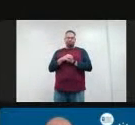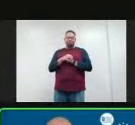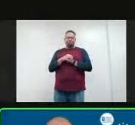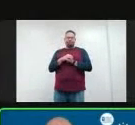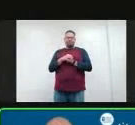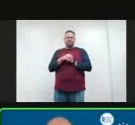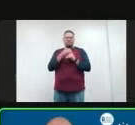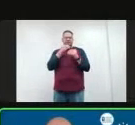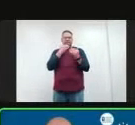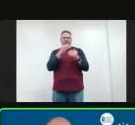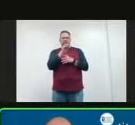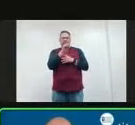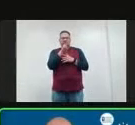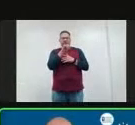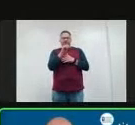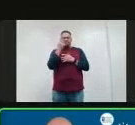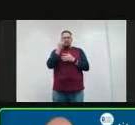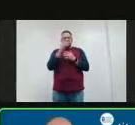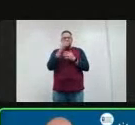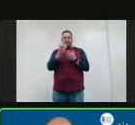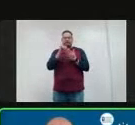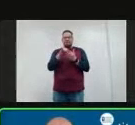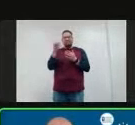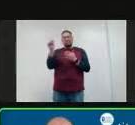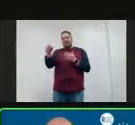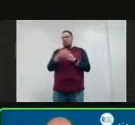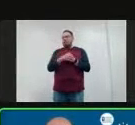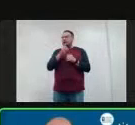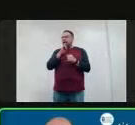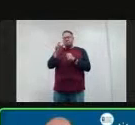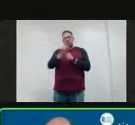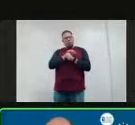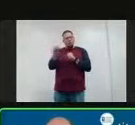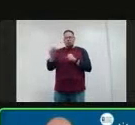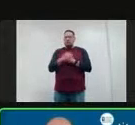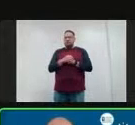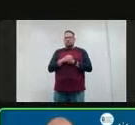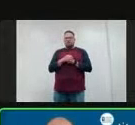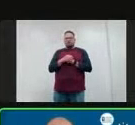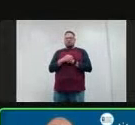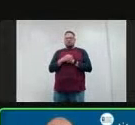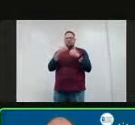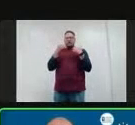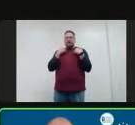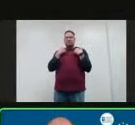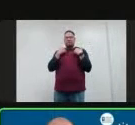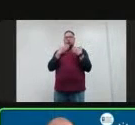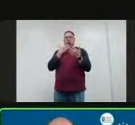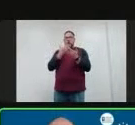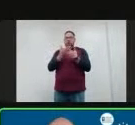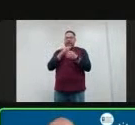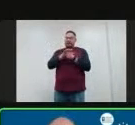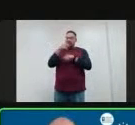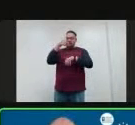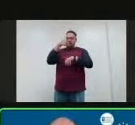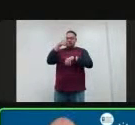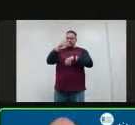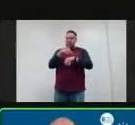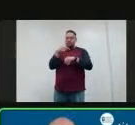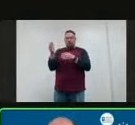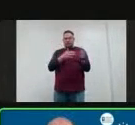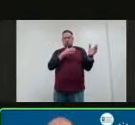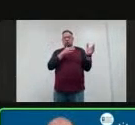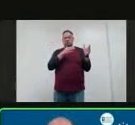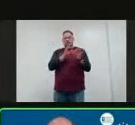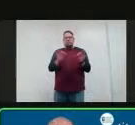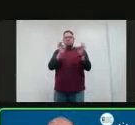Thank you, Maria, for sharing that. Yeah, absolutely. Yeah, having adequate time to prepare a packet is important. So